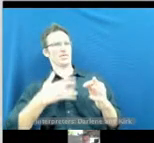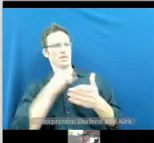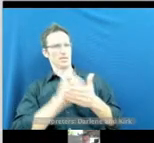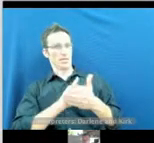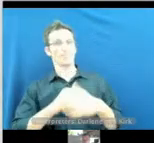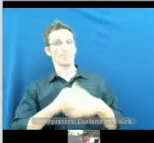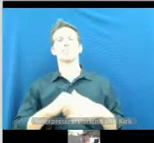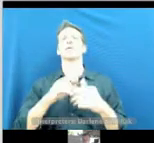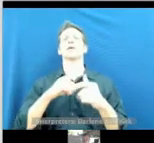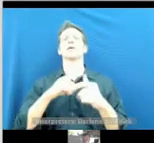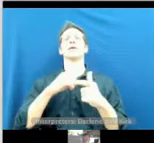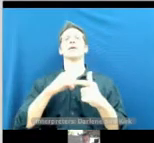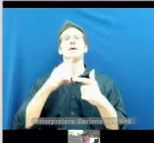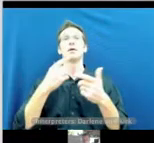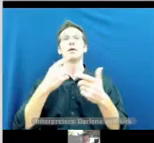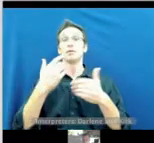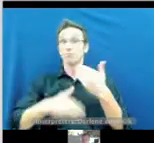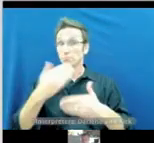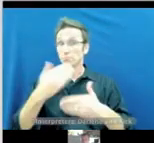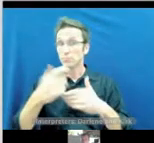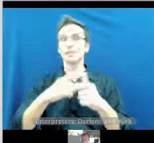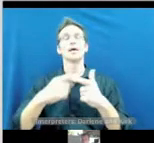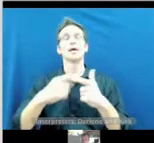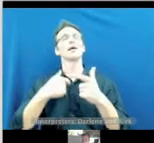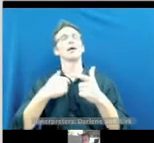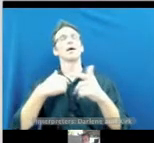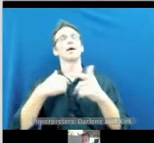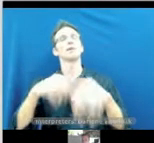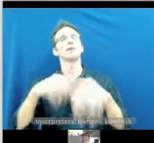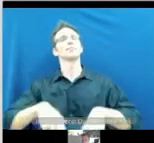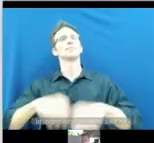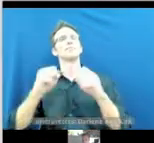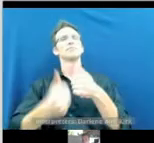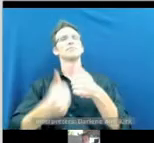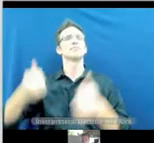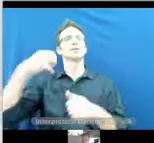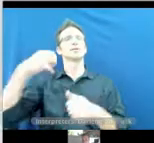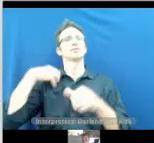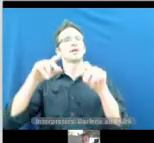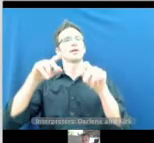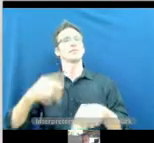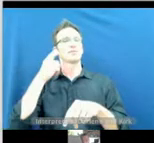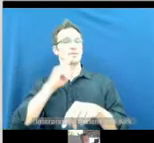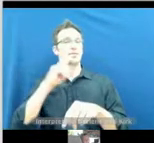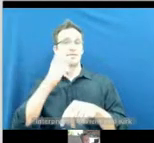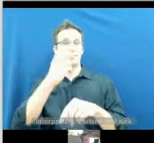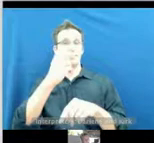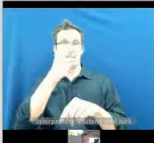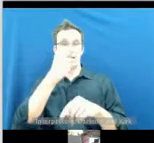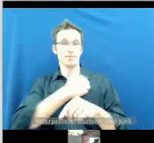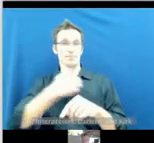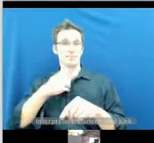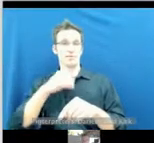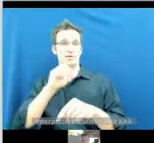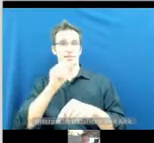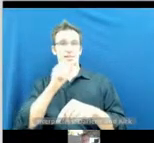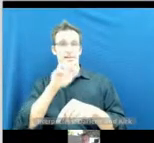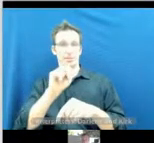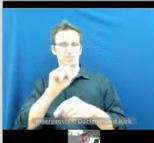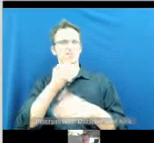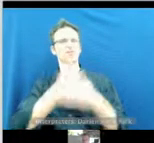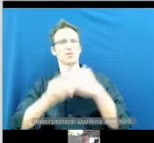to I was the chairperson for the deaf-blind member section for RID for a great number of